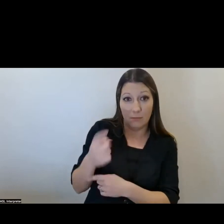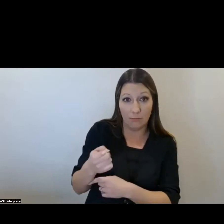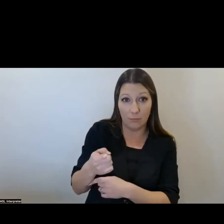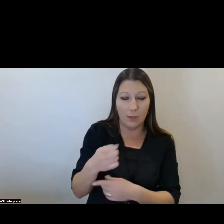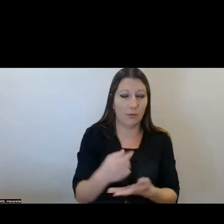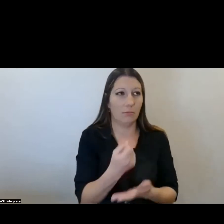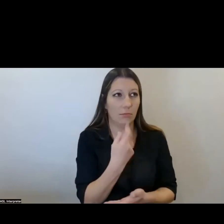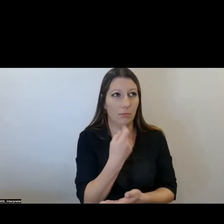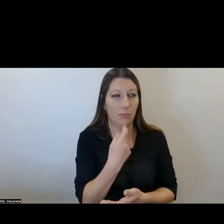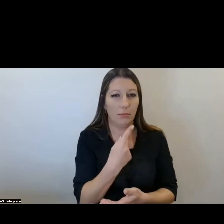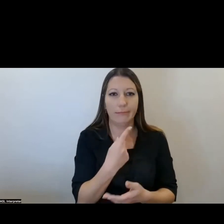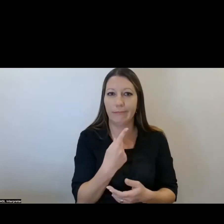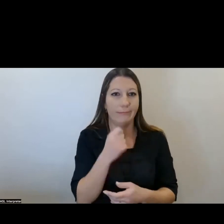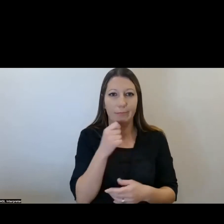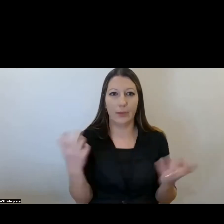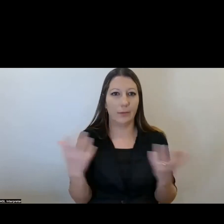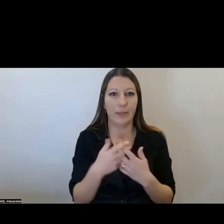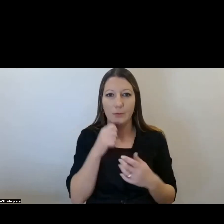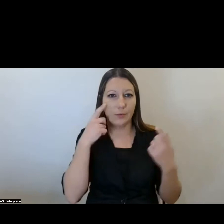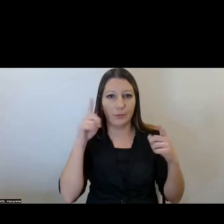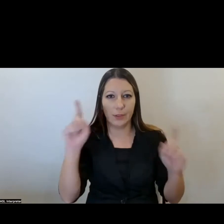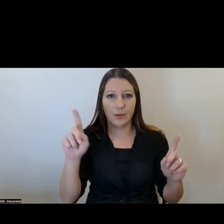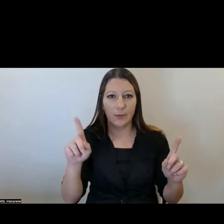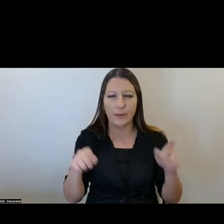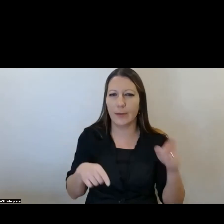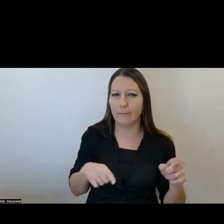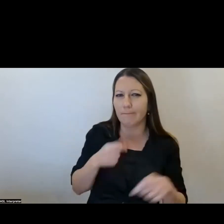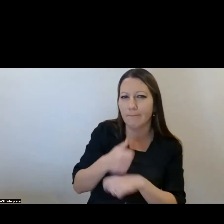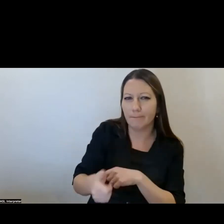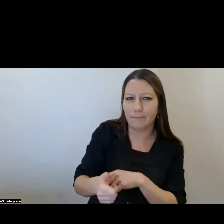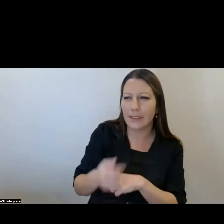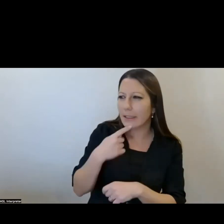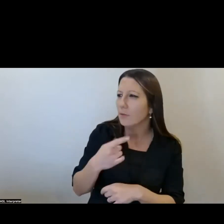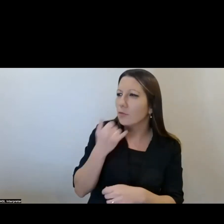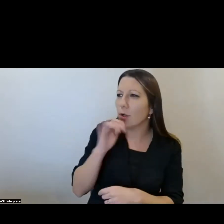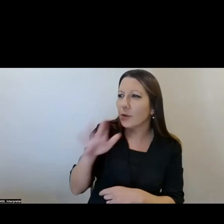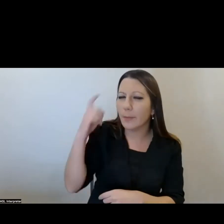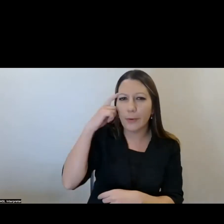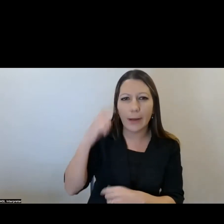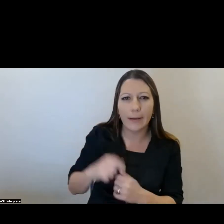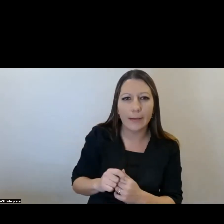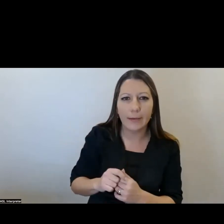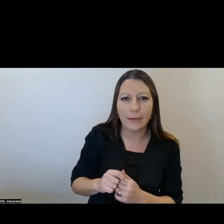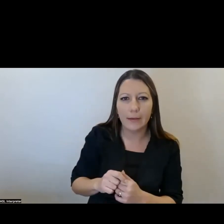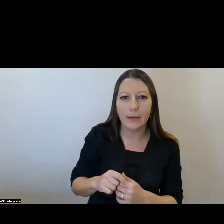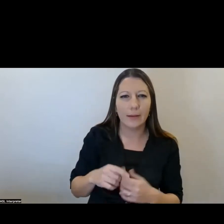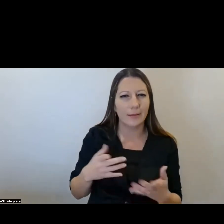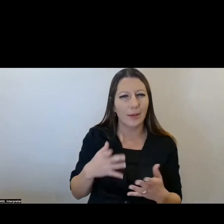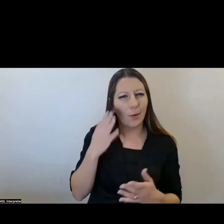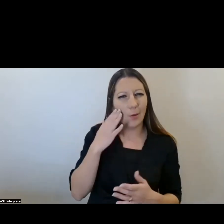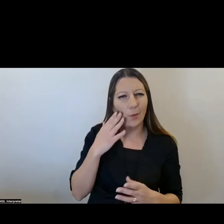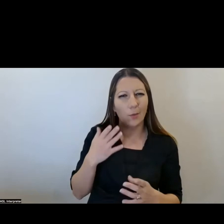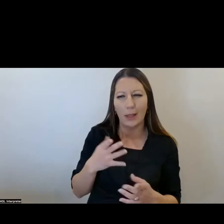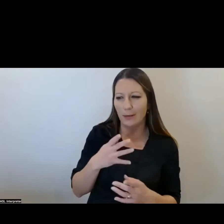with your brain, as opposed to like maybe the meds aren't like really very good, or at least for you,